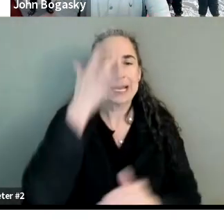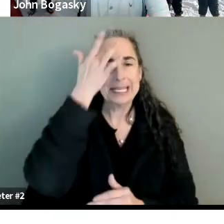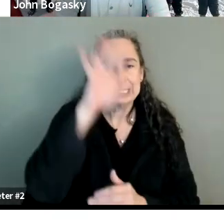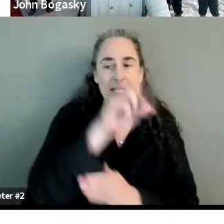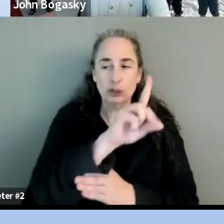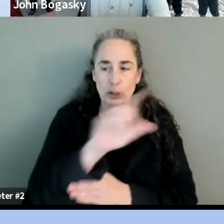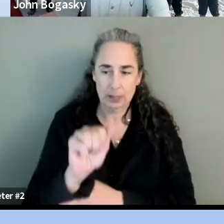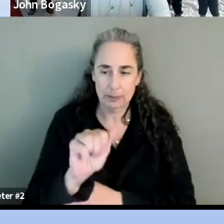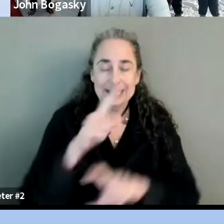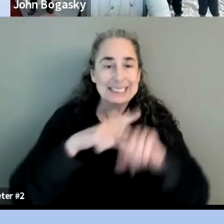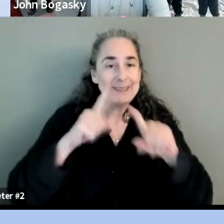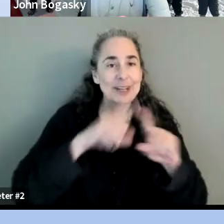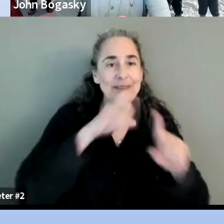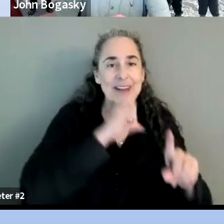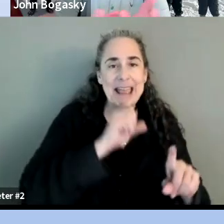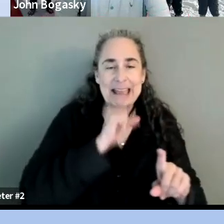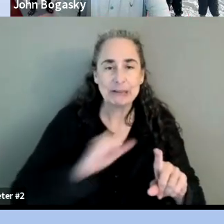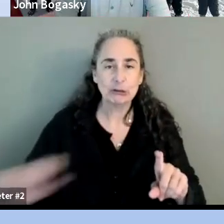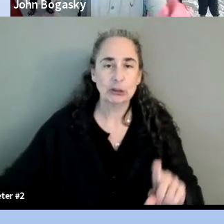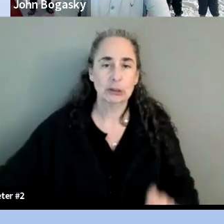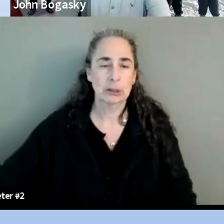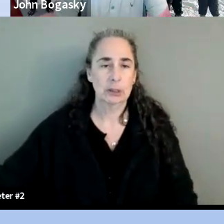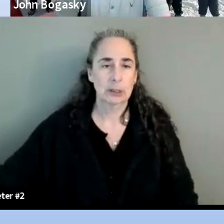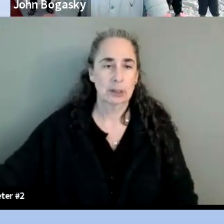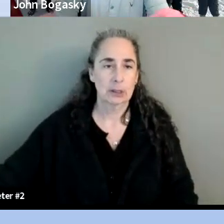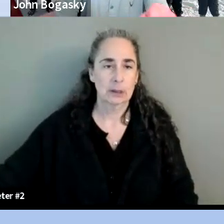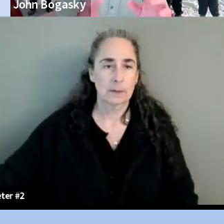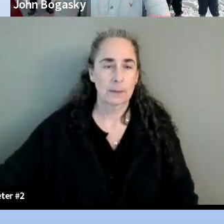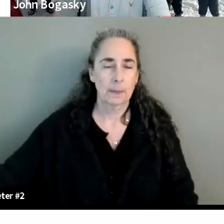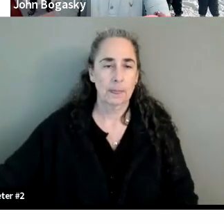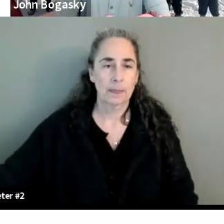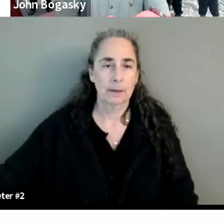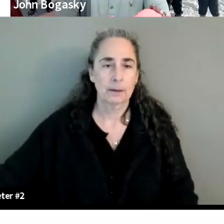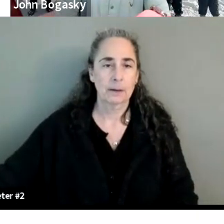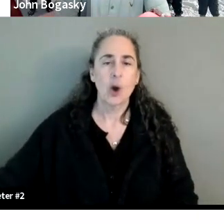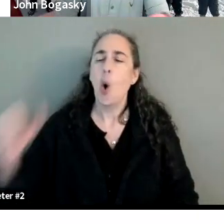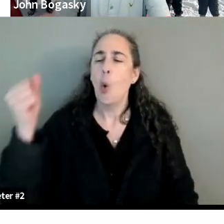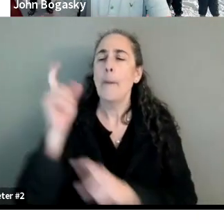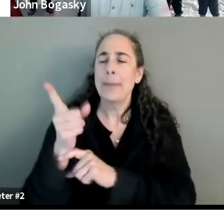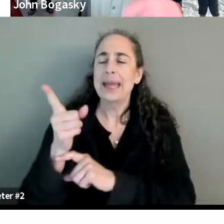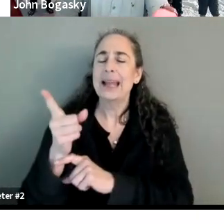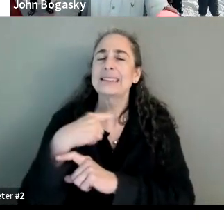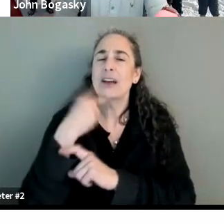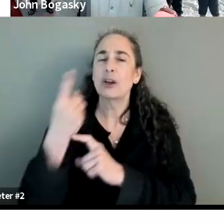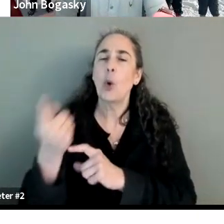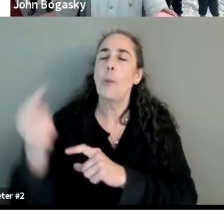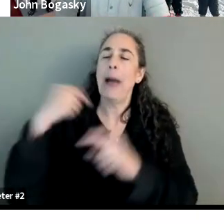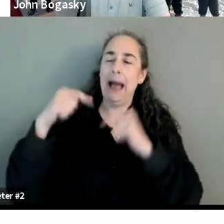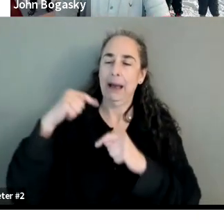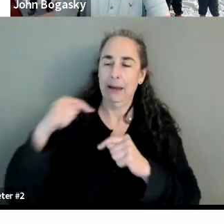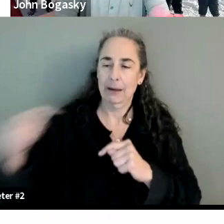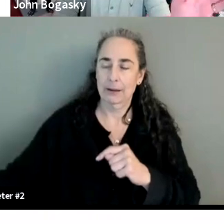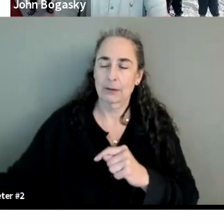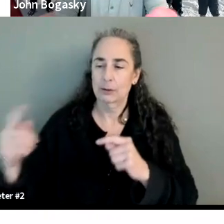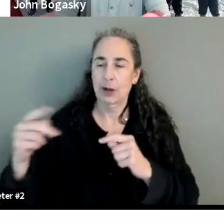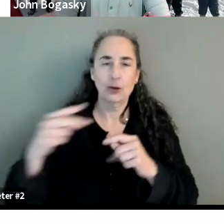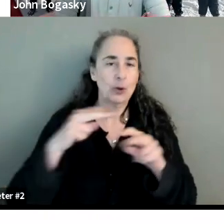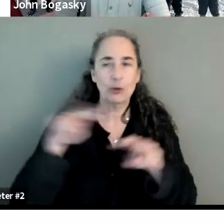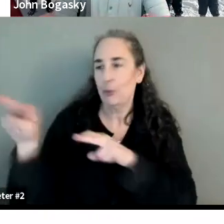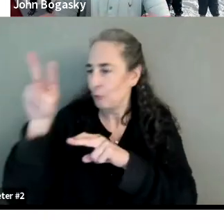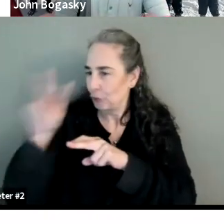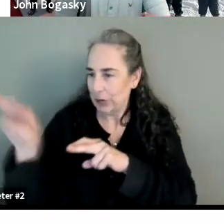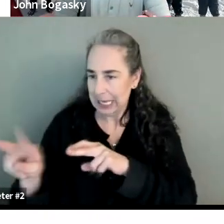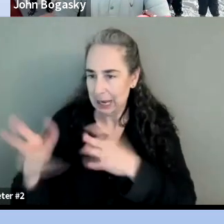programs for. Give one more. I'll tell you to change the slide. Give me a moment. No, go back one. Just I don't want everybody to start reading